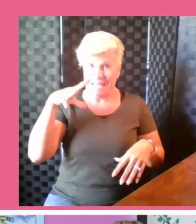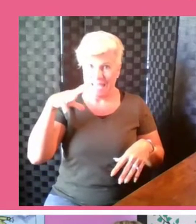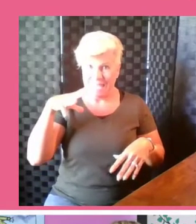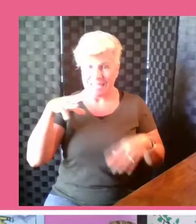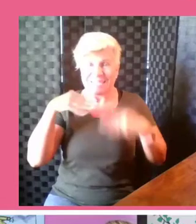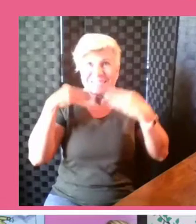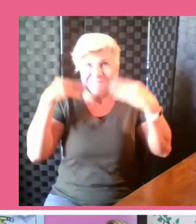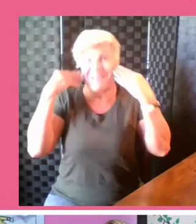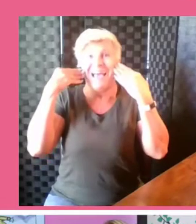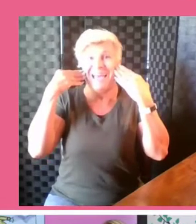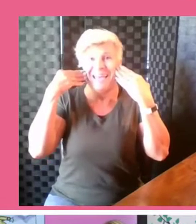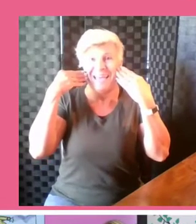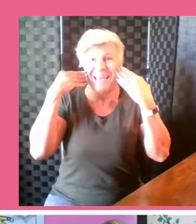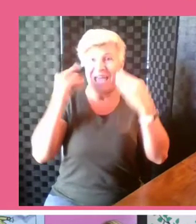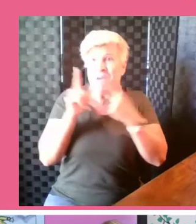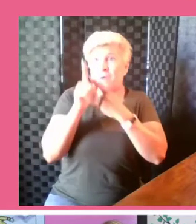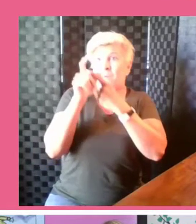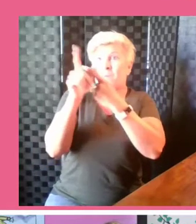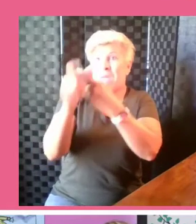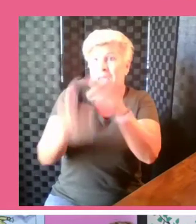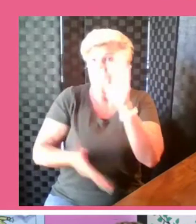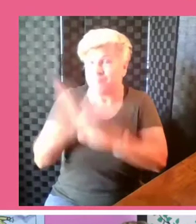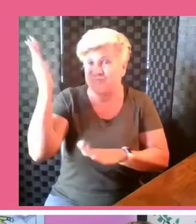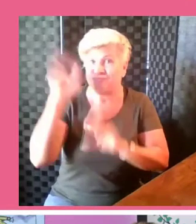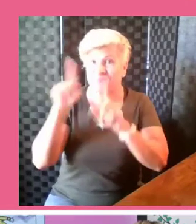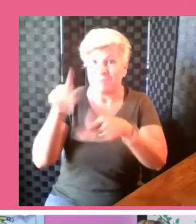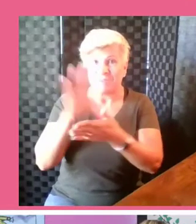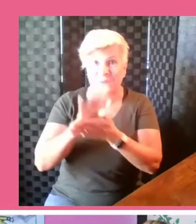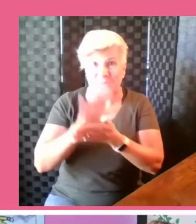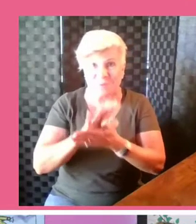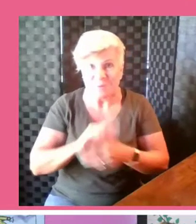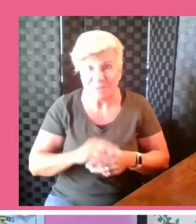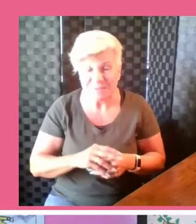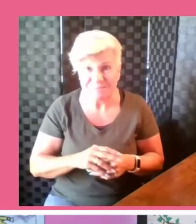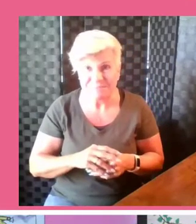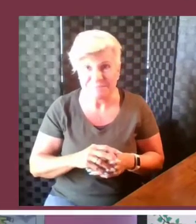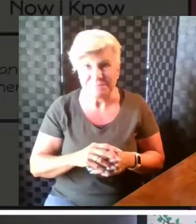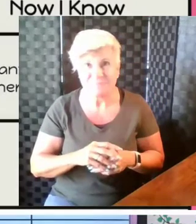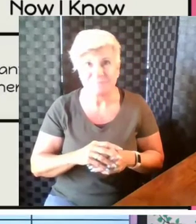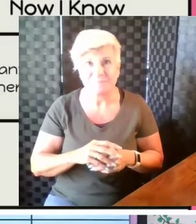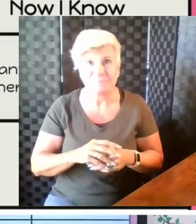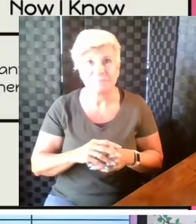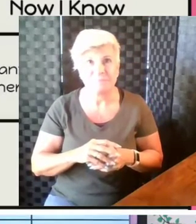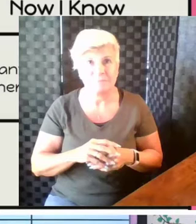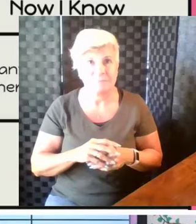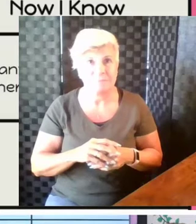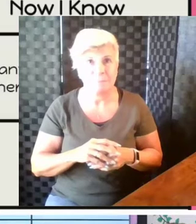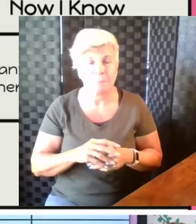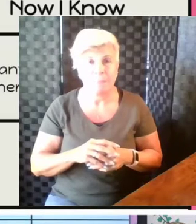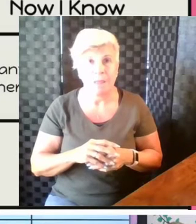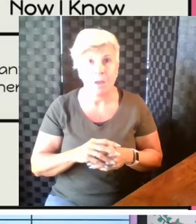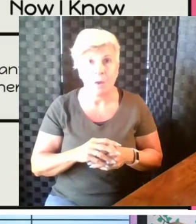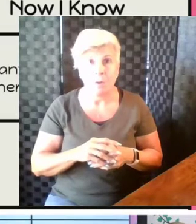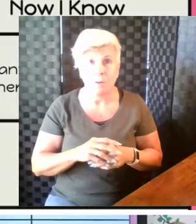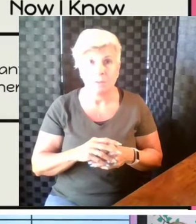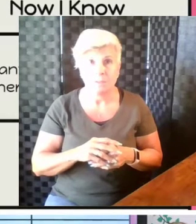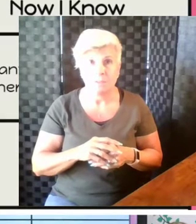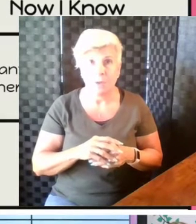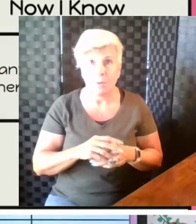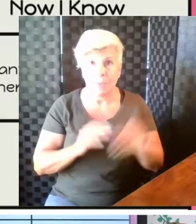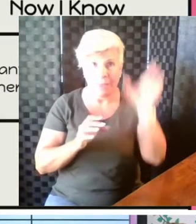her brightest smile. And she ran all the way to school. So in my